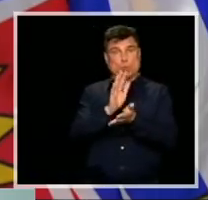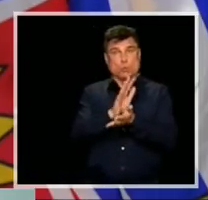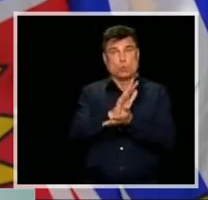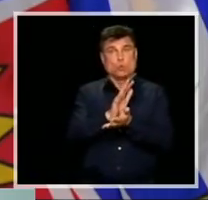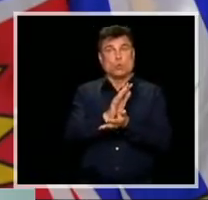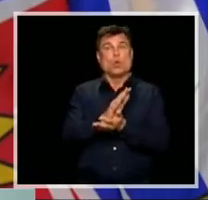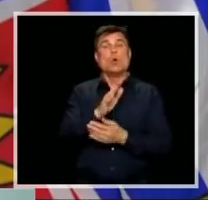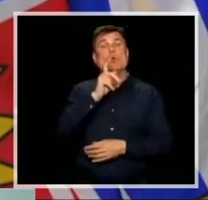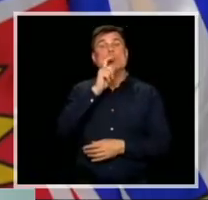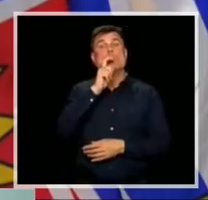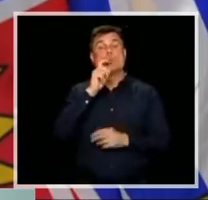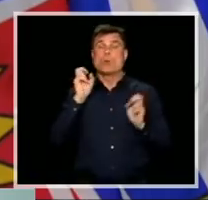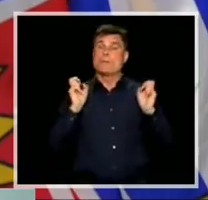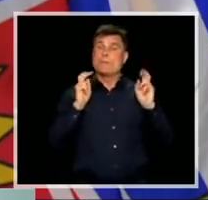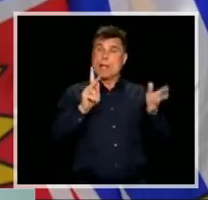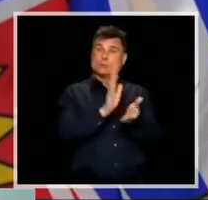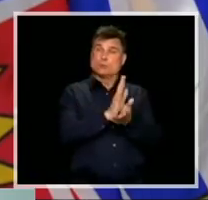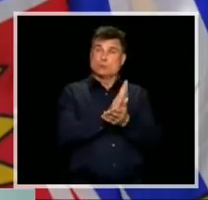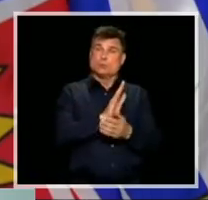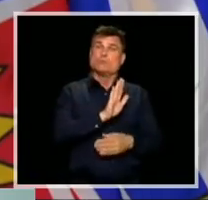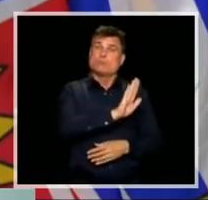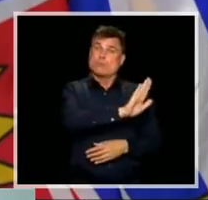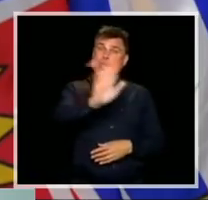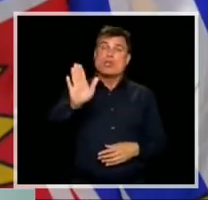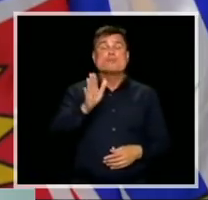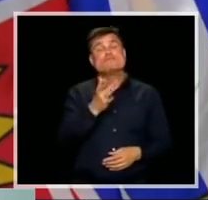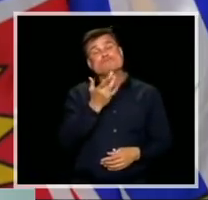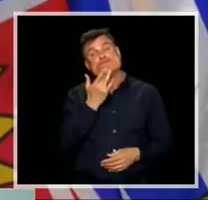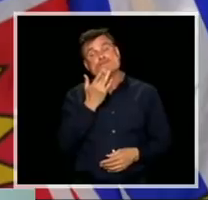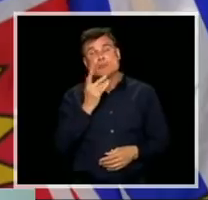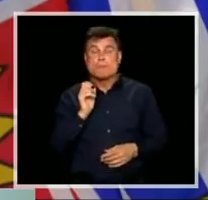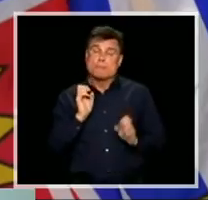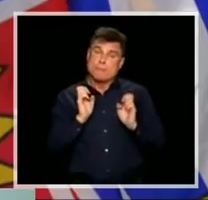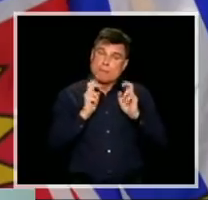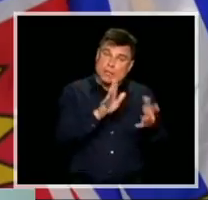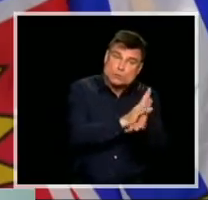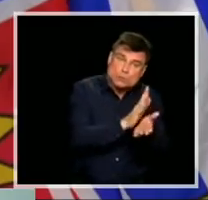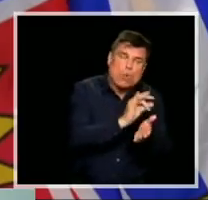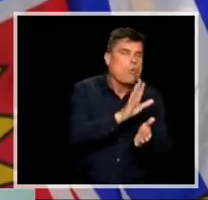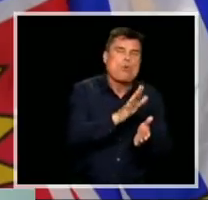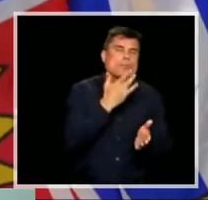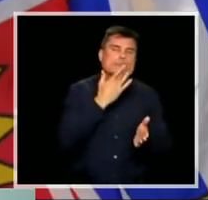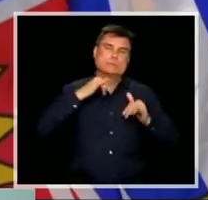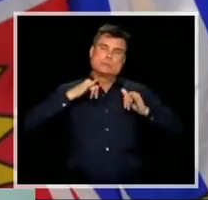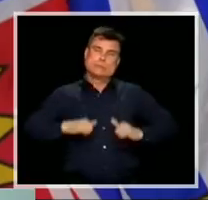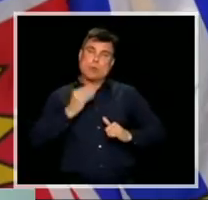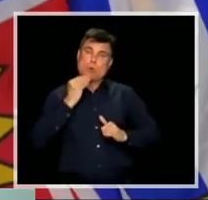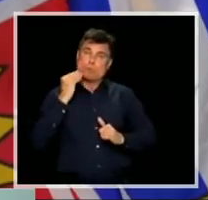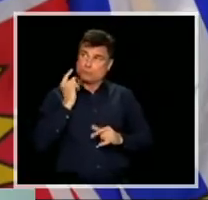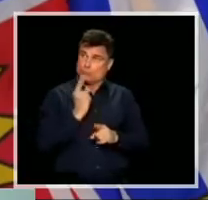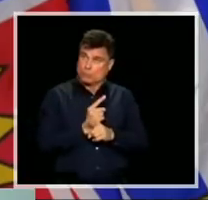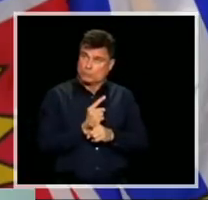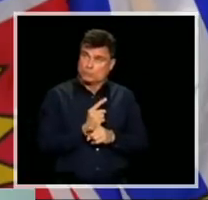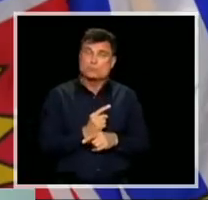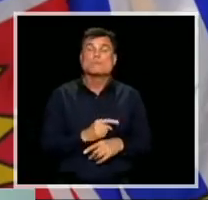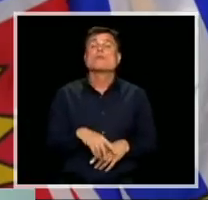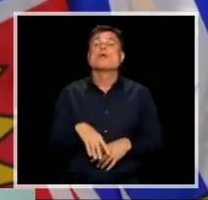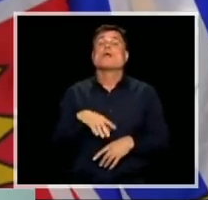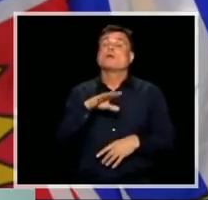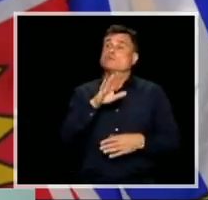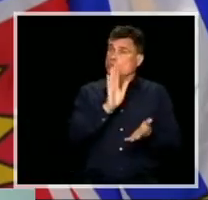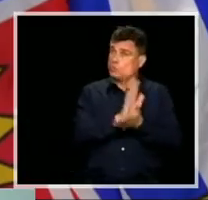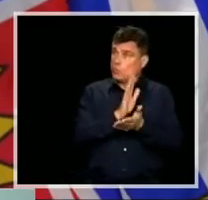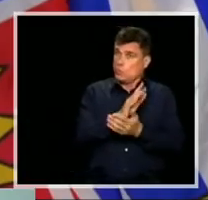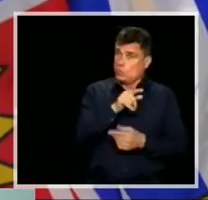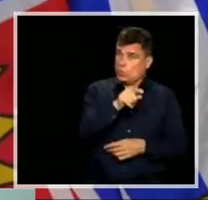up. And this is what we do with all infectious diseases or communicable diseases in a school setting. So we would do a similar thing for